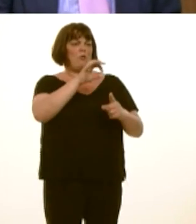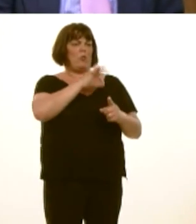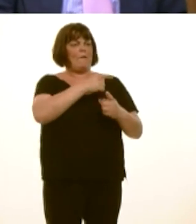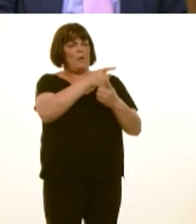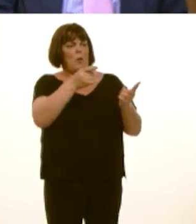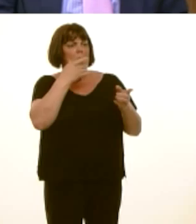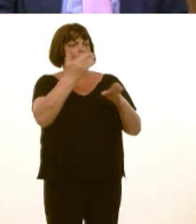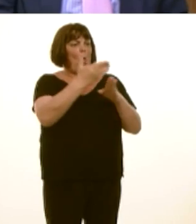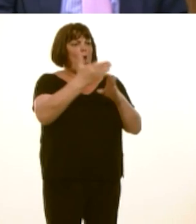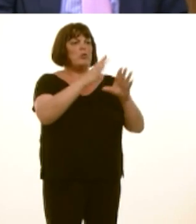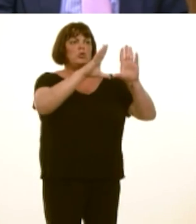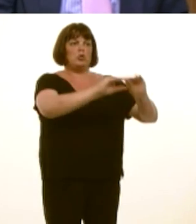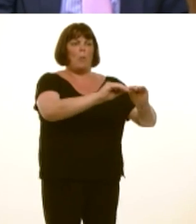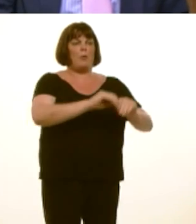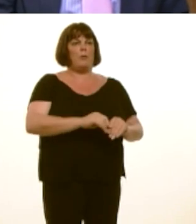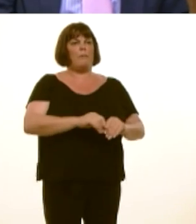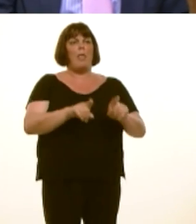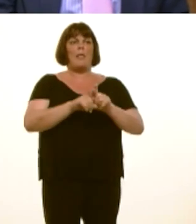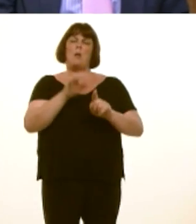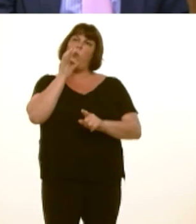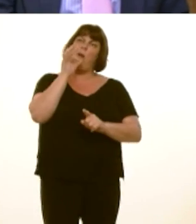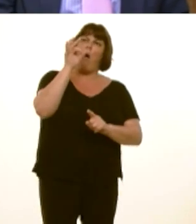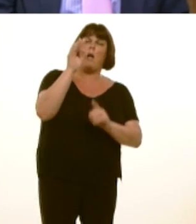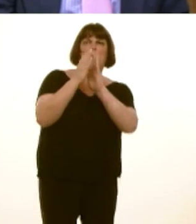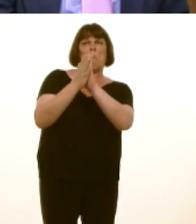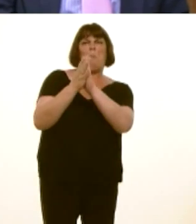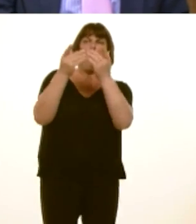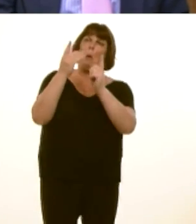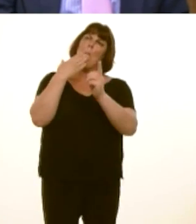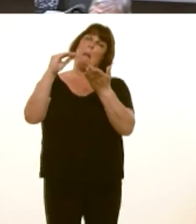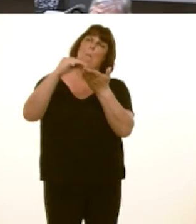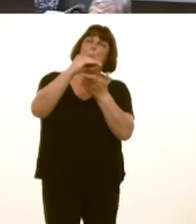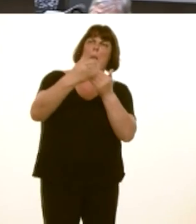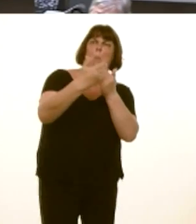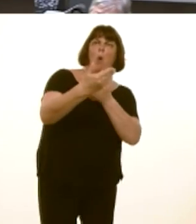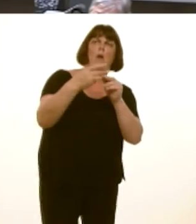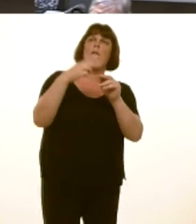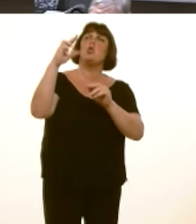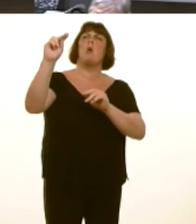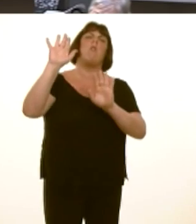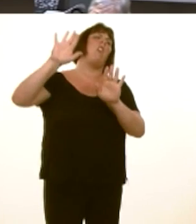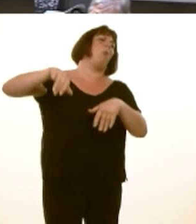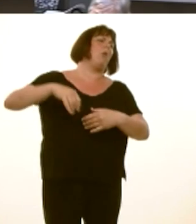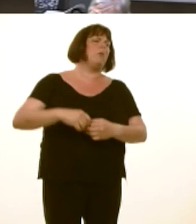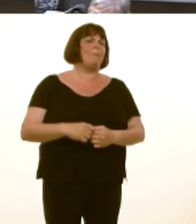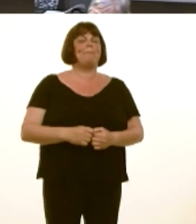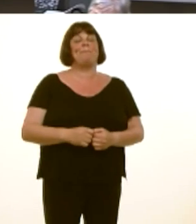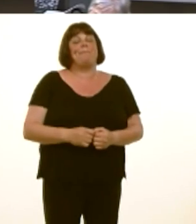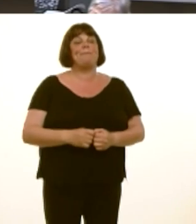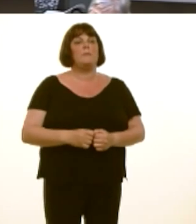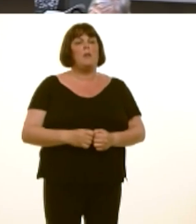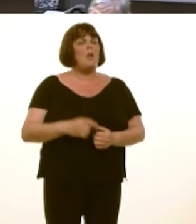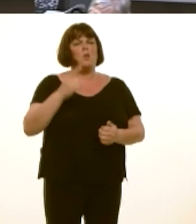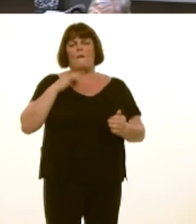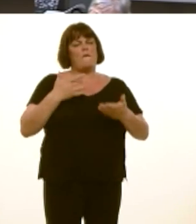work. He will then try to beg employers to pay more, and if they don't, tough luck. That's basically what the Prime Minister is at the moment. It's